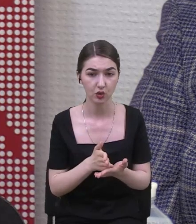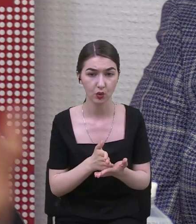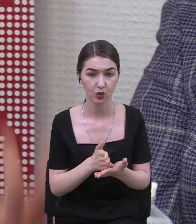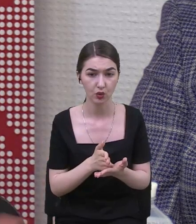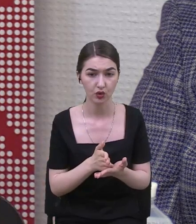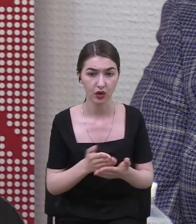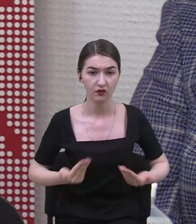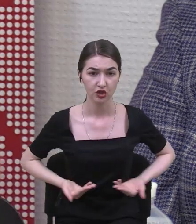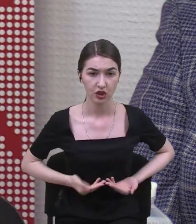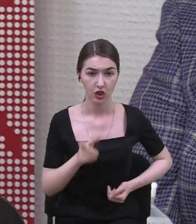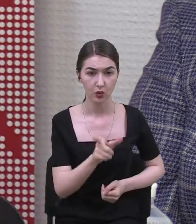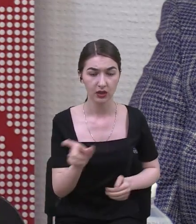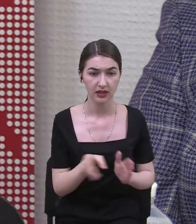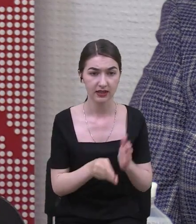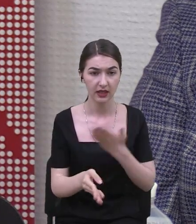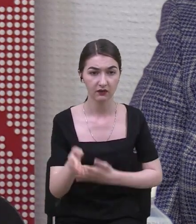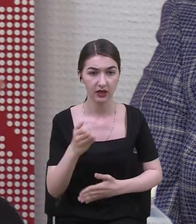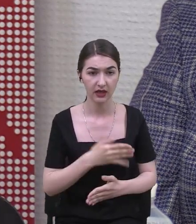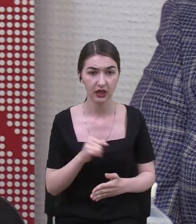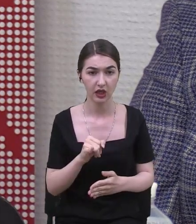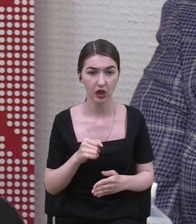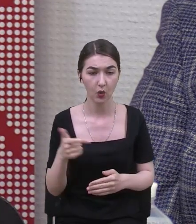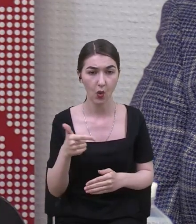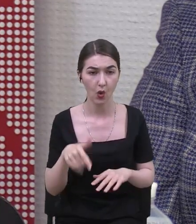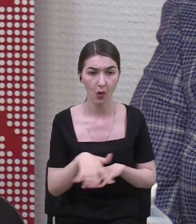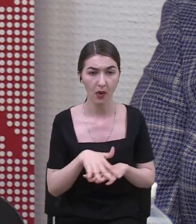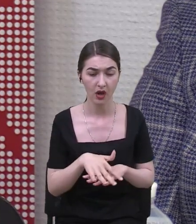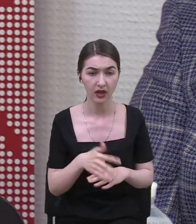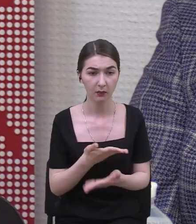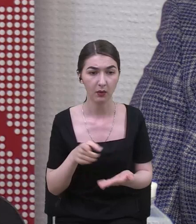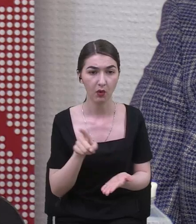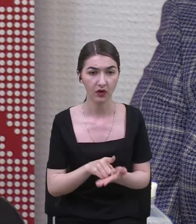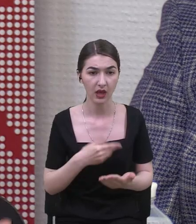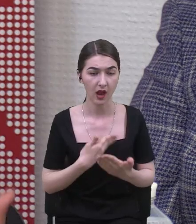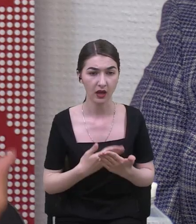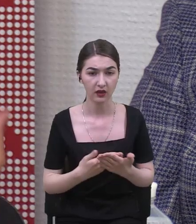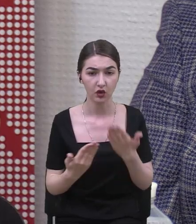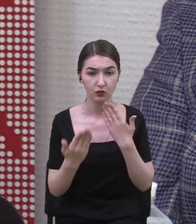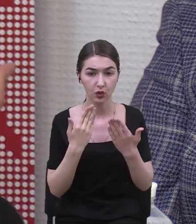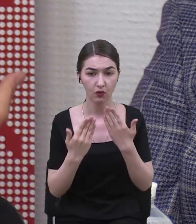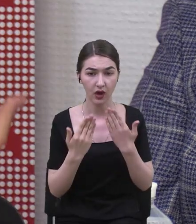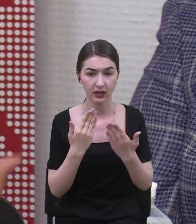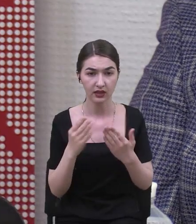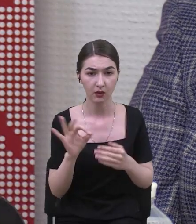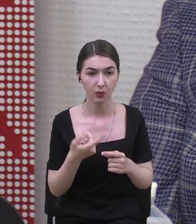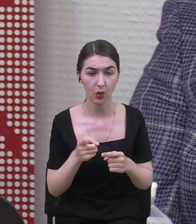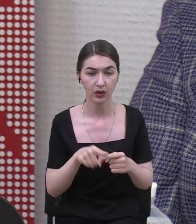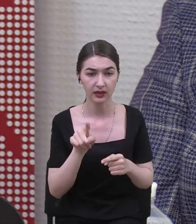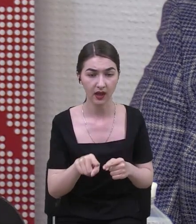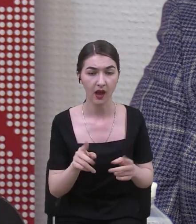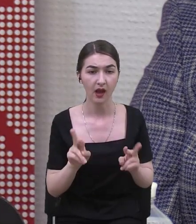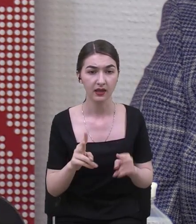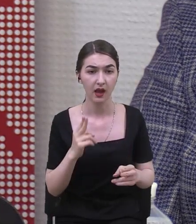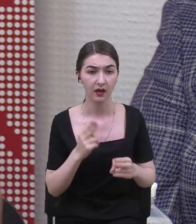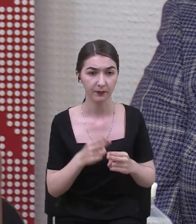community, we need to talk and actively listen to what can be solutions to minimize these barriers. So again, when we